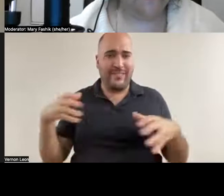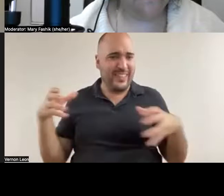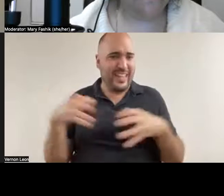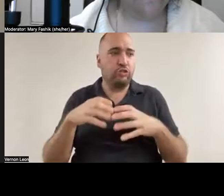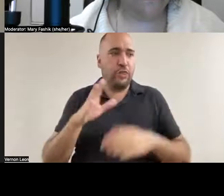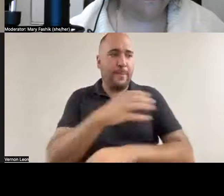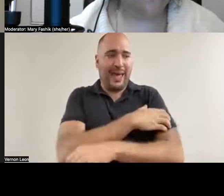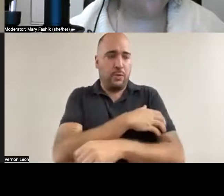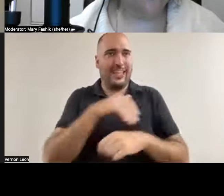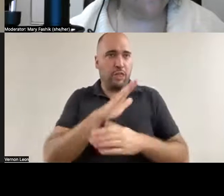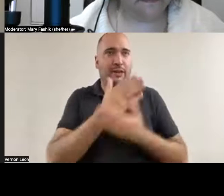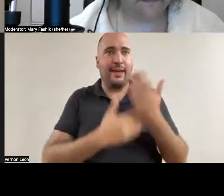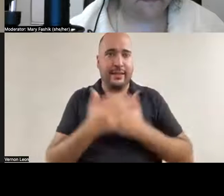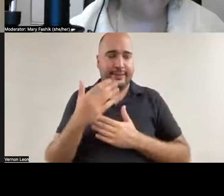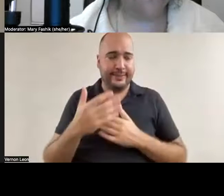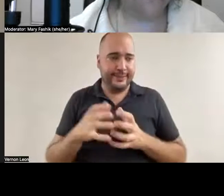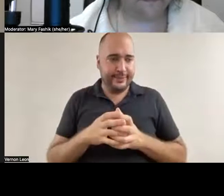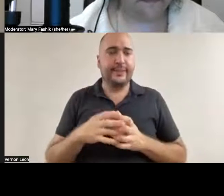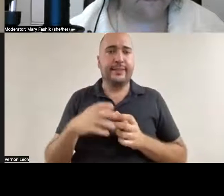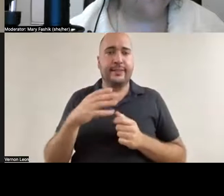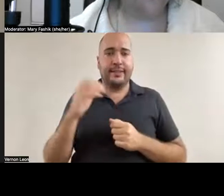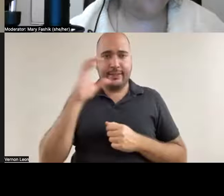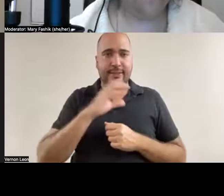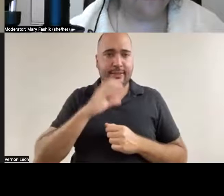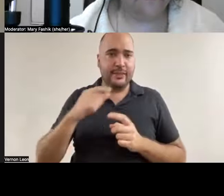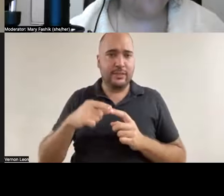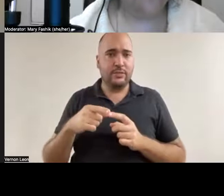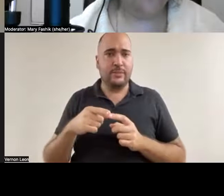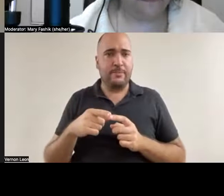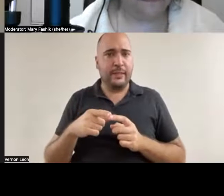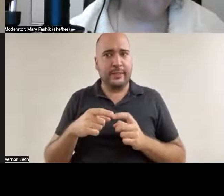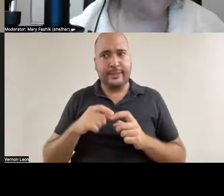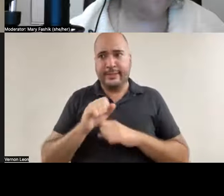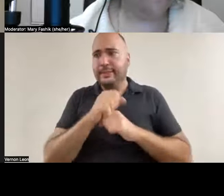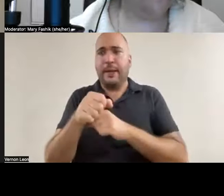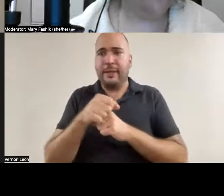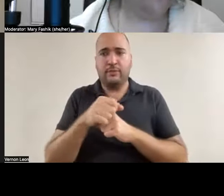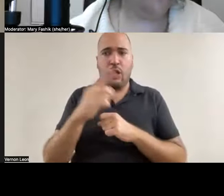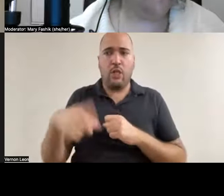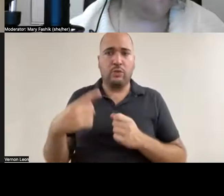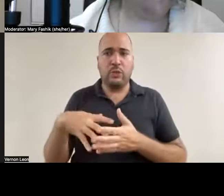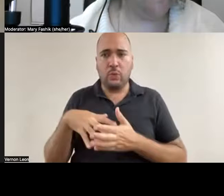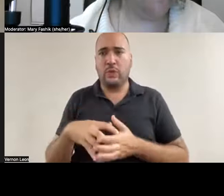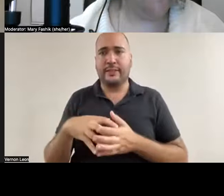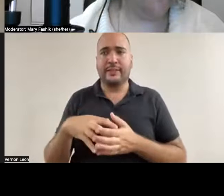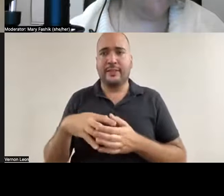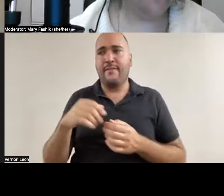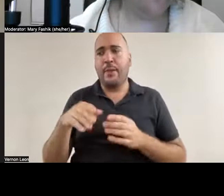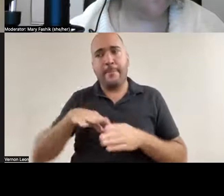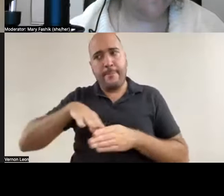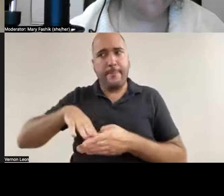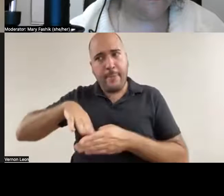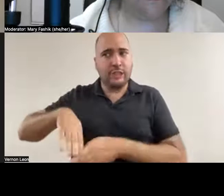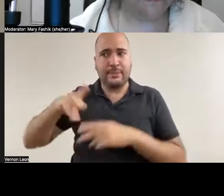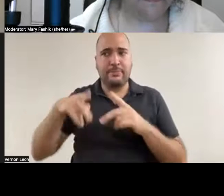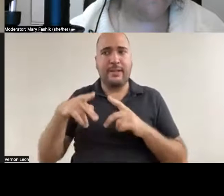power in their hands and seek to dominate always the weak or marginalized people at the bottom